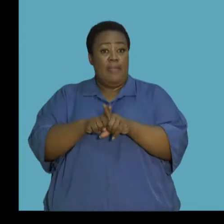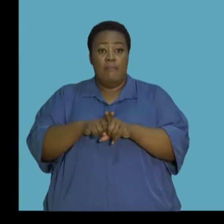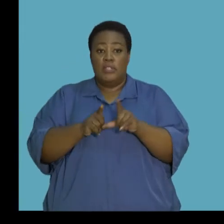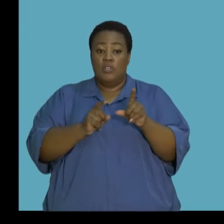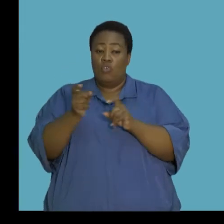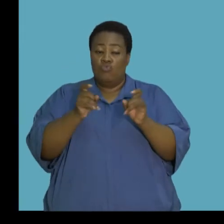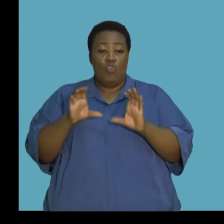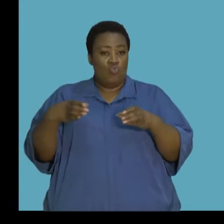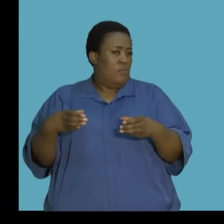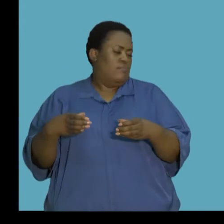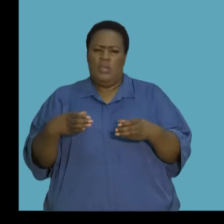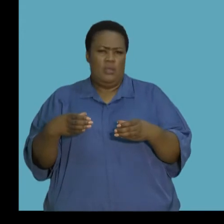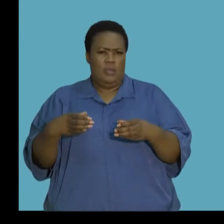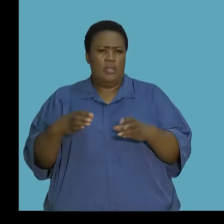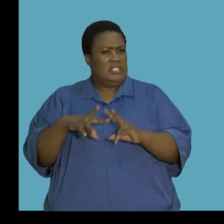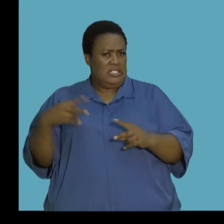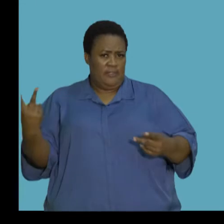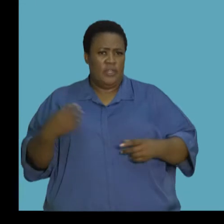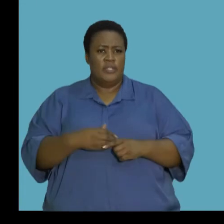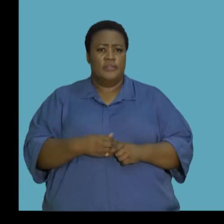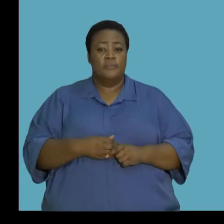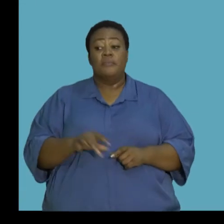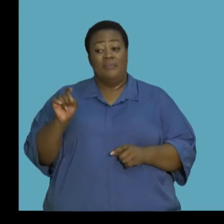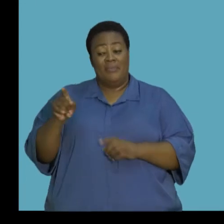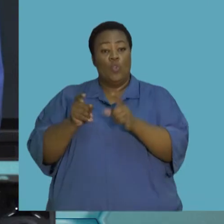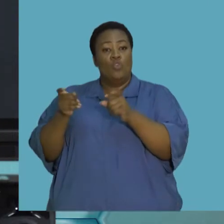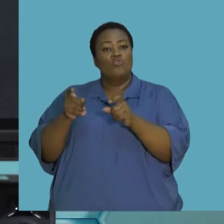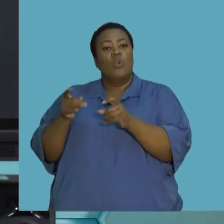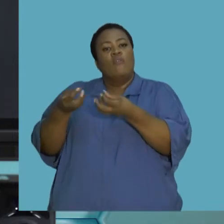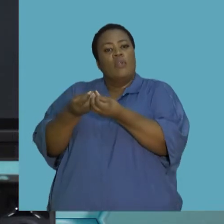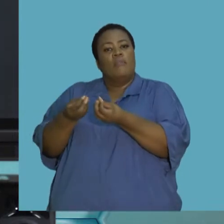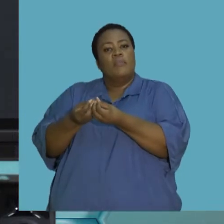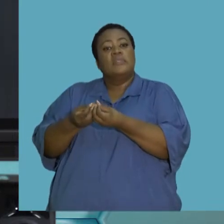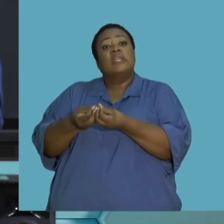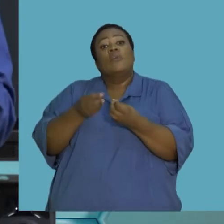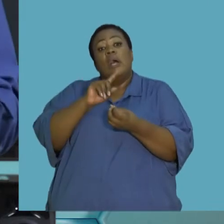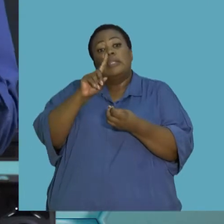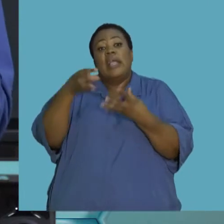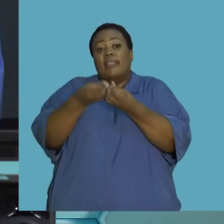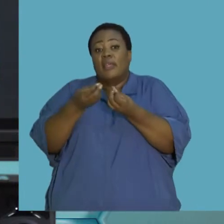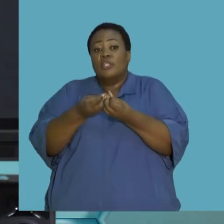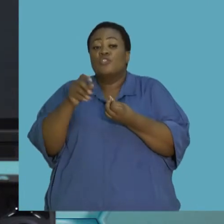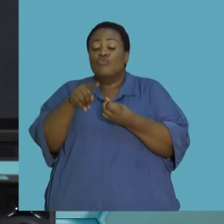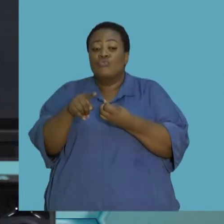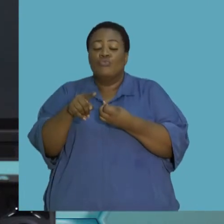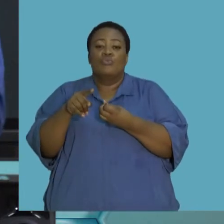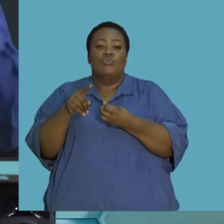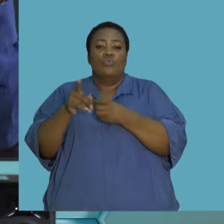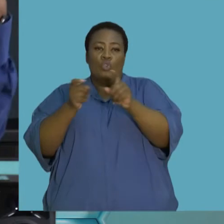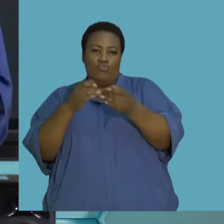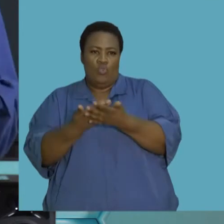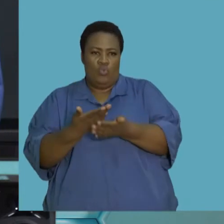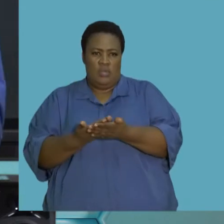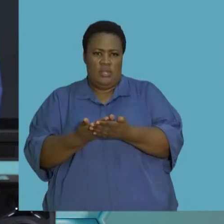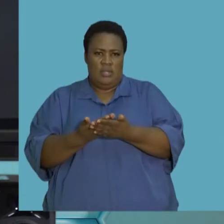group. So let's try and understand that in a nutshell. The control variables are things that you control and